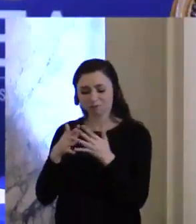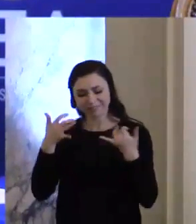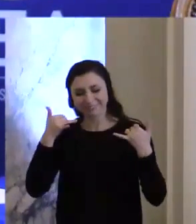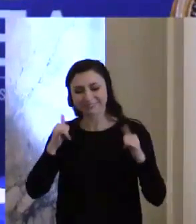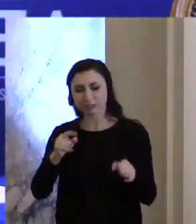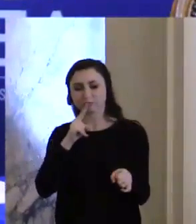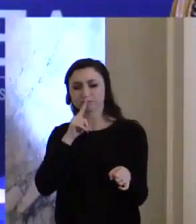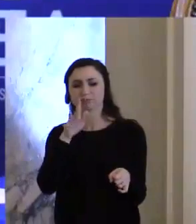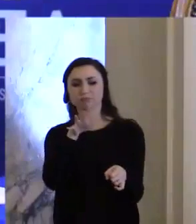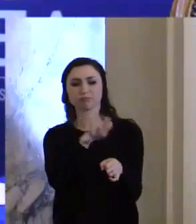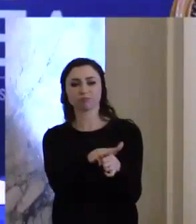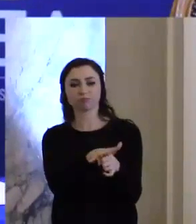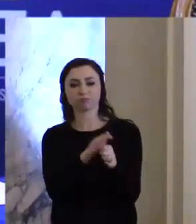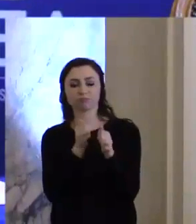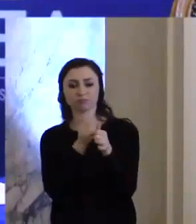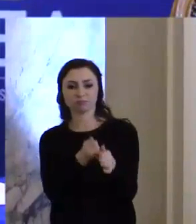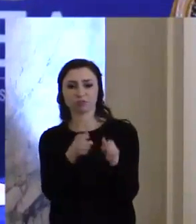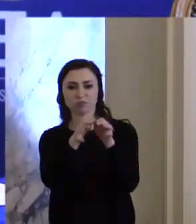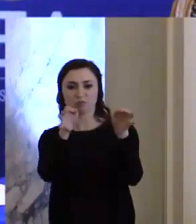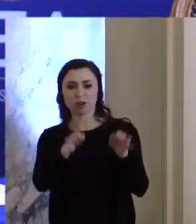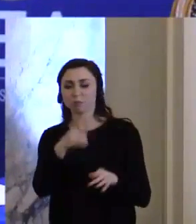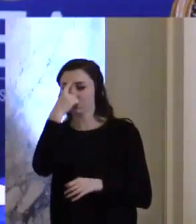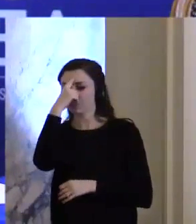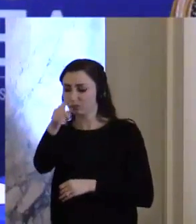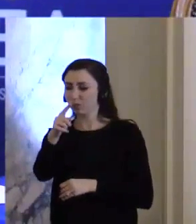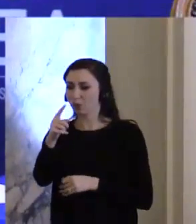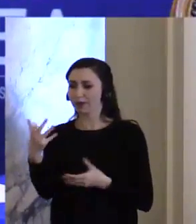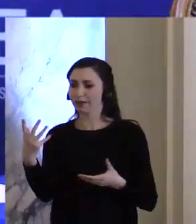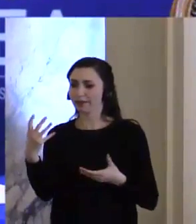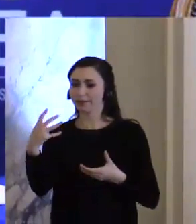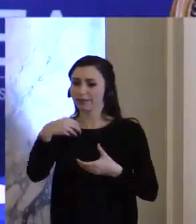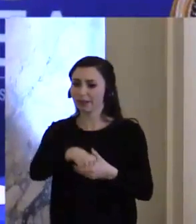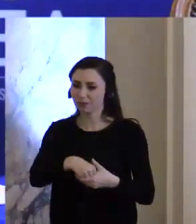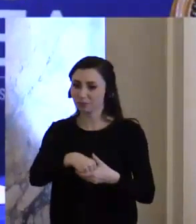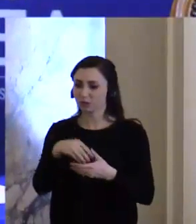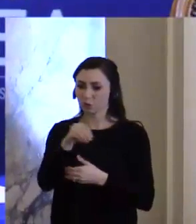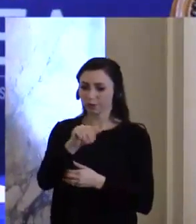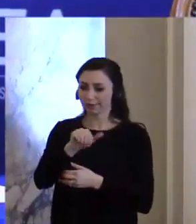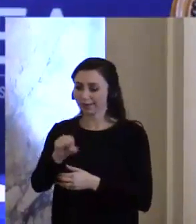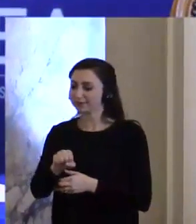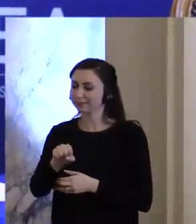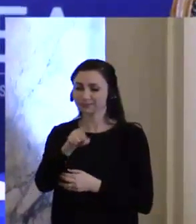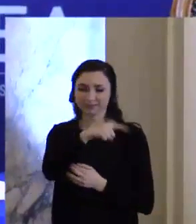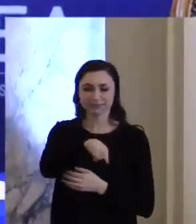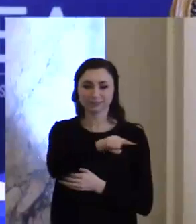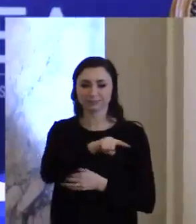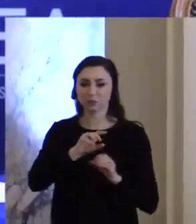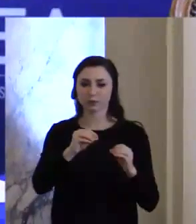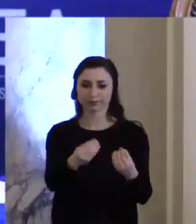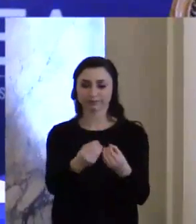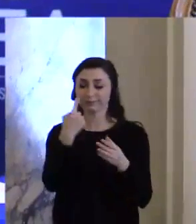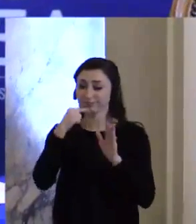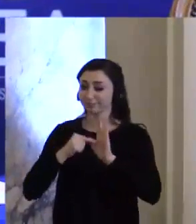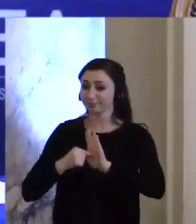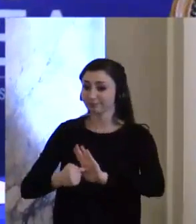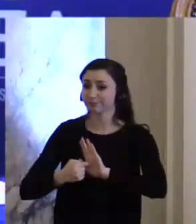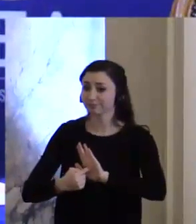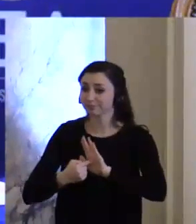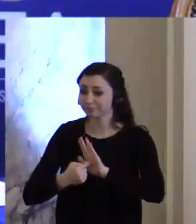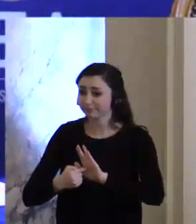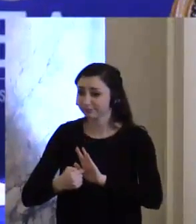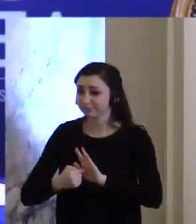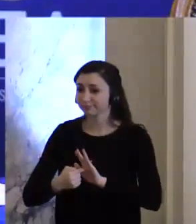faithful to the framework for engagement between the OAS and these organizations. For instance, there is